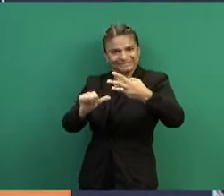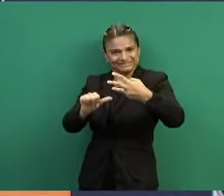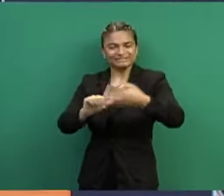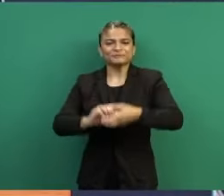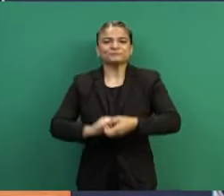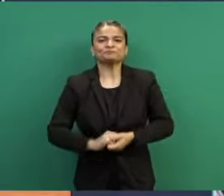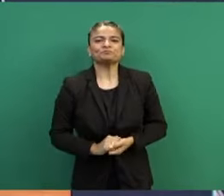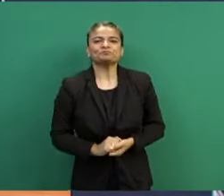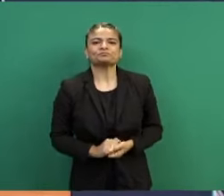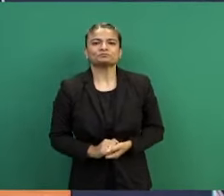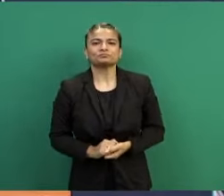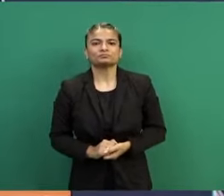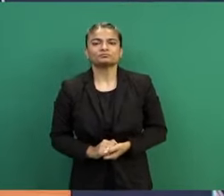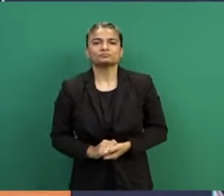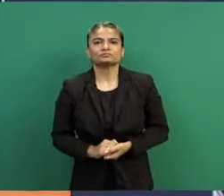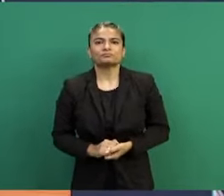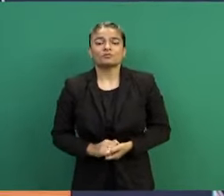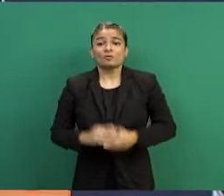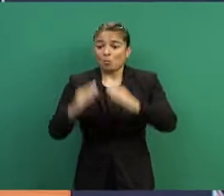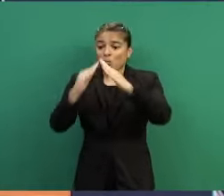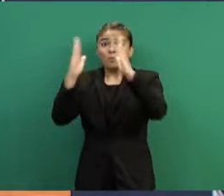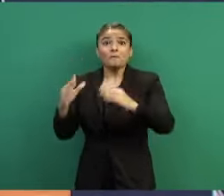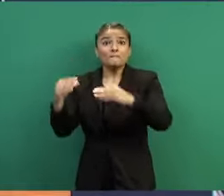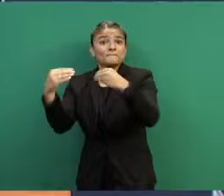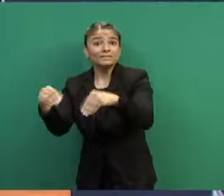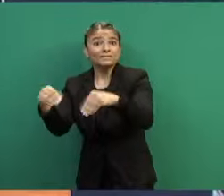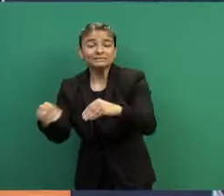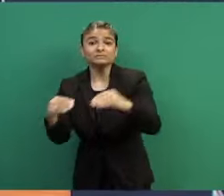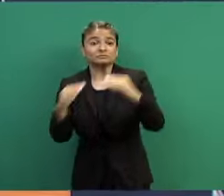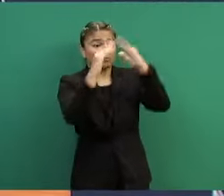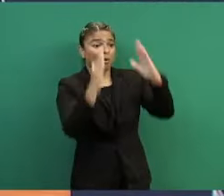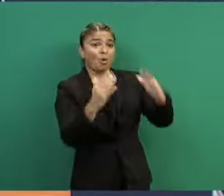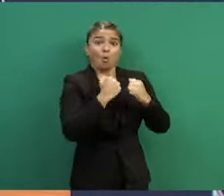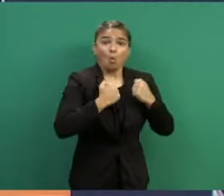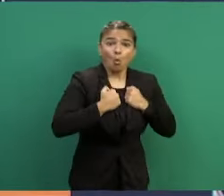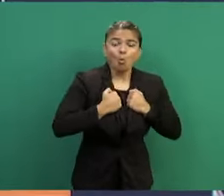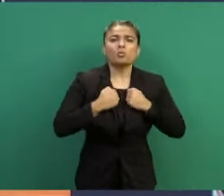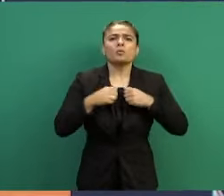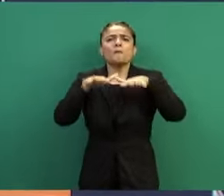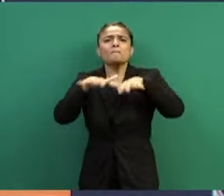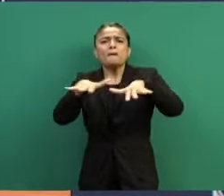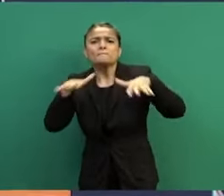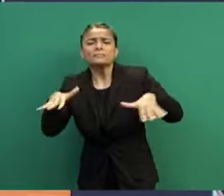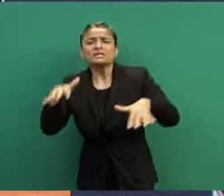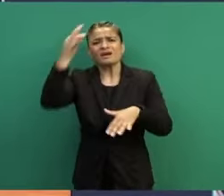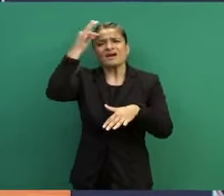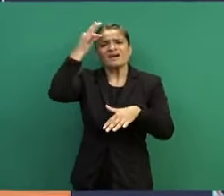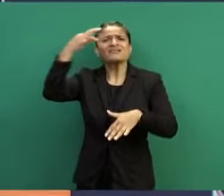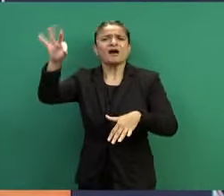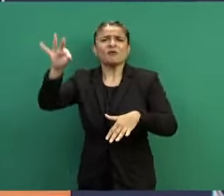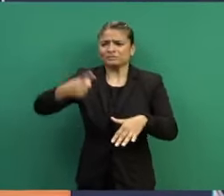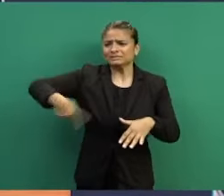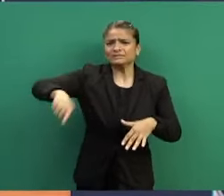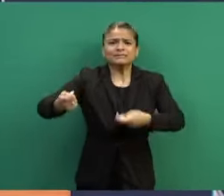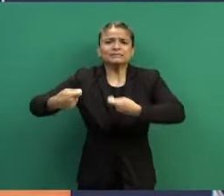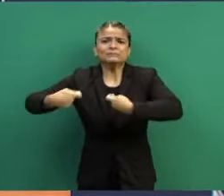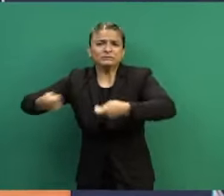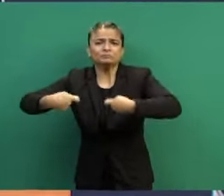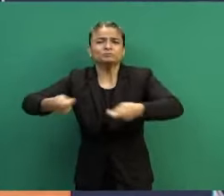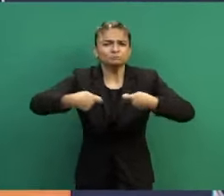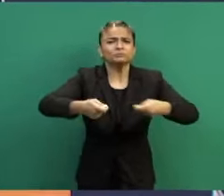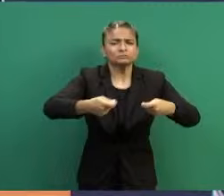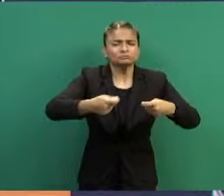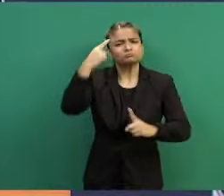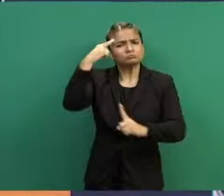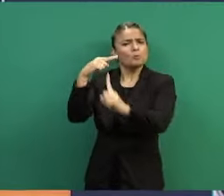Spending by firms, households, public corporations, and general government remains positive in real terms